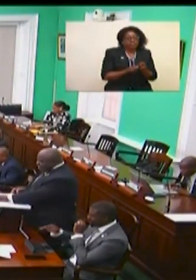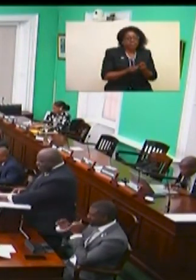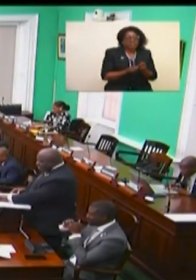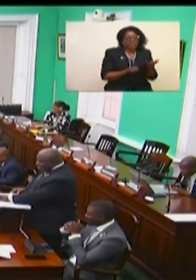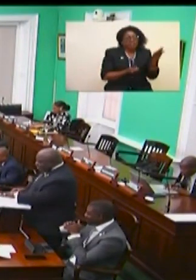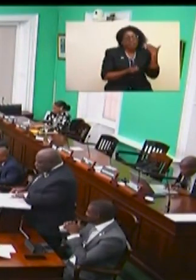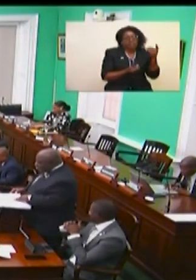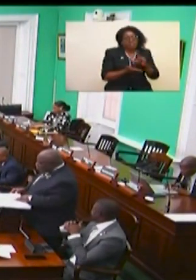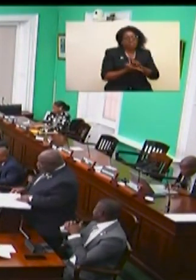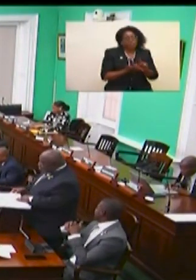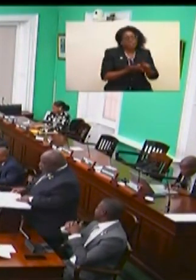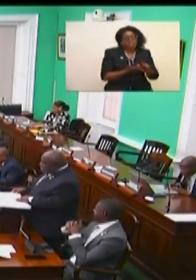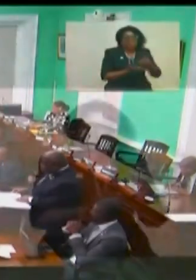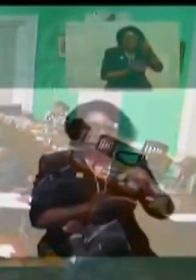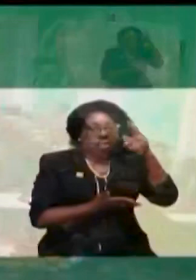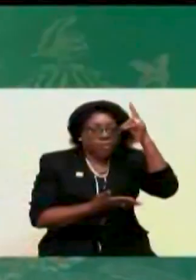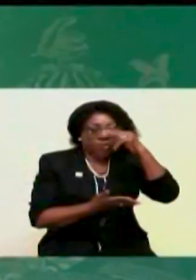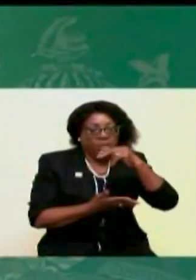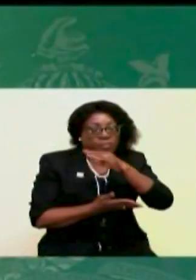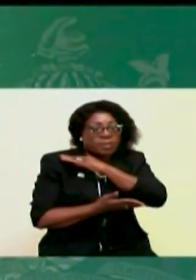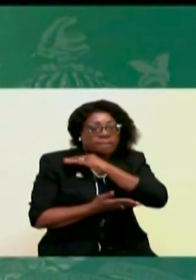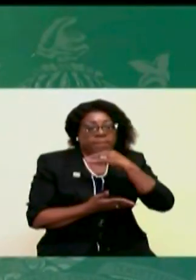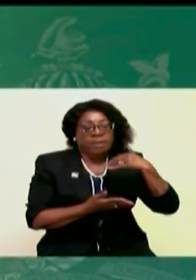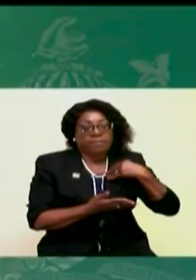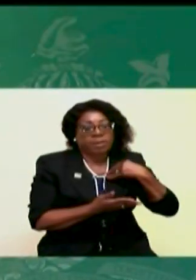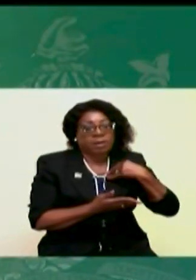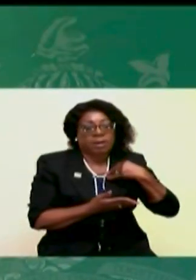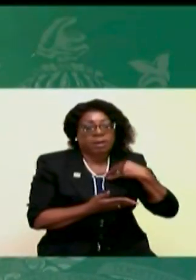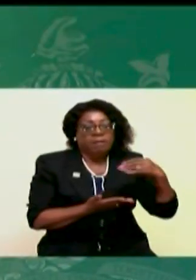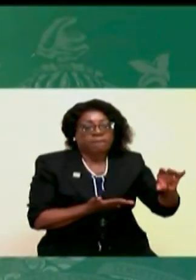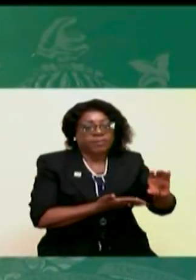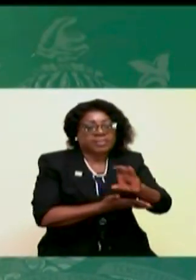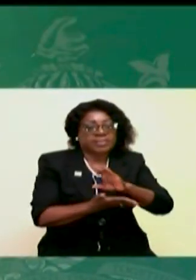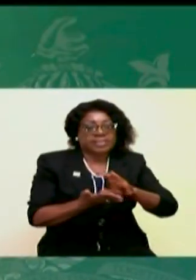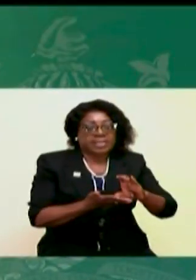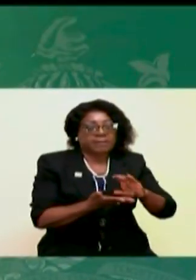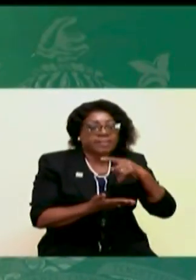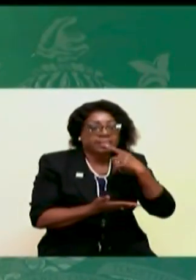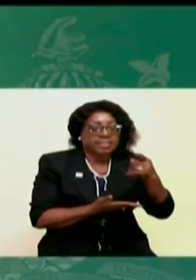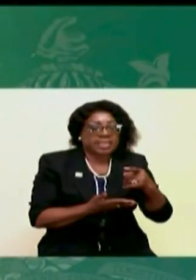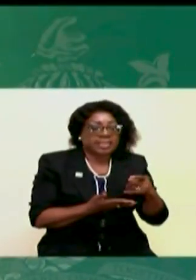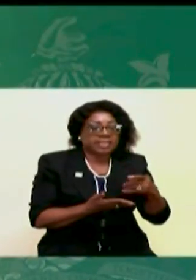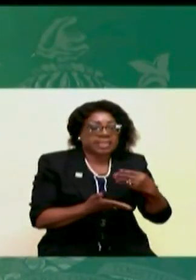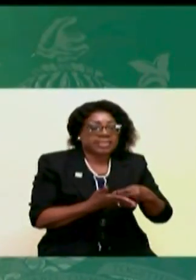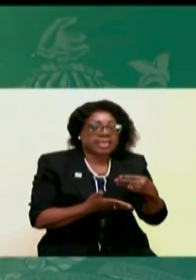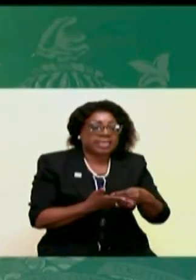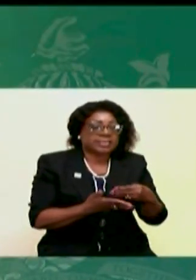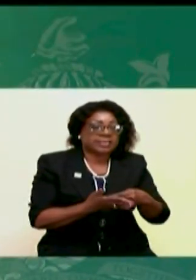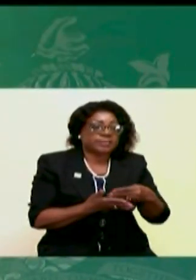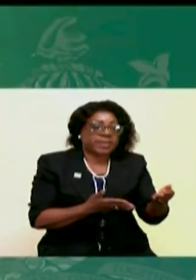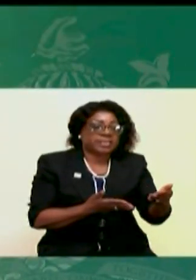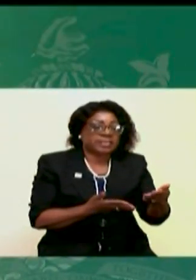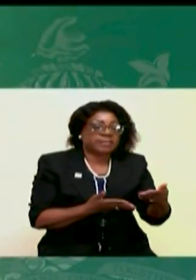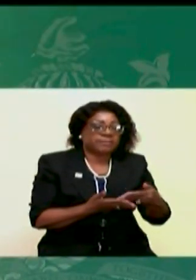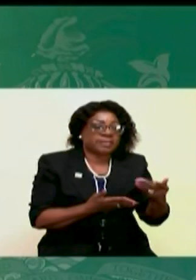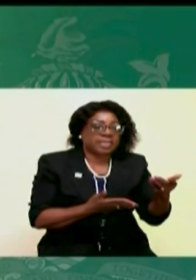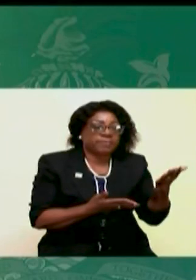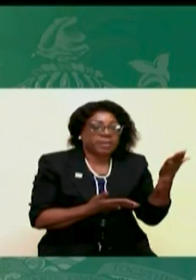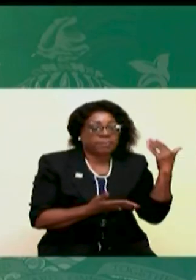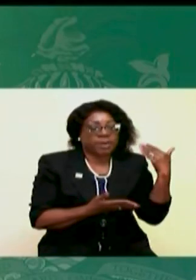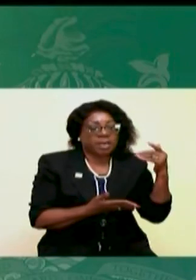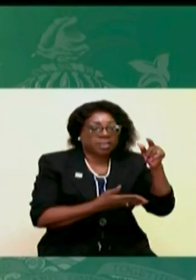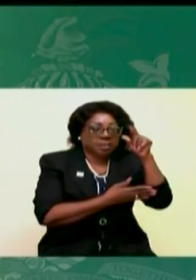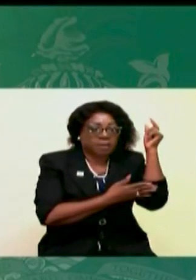Last week, the honorable member for Centerville stated that the expenses stated by the previous government